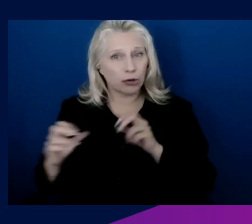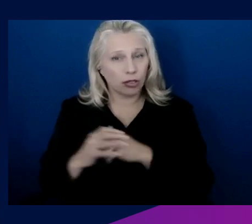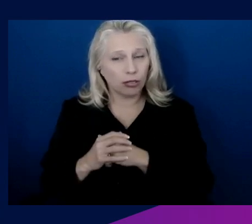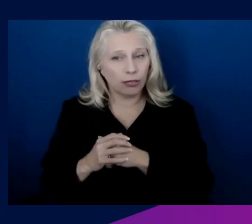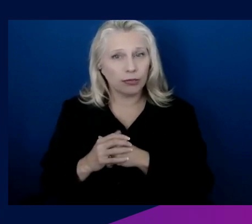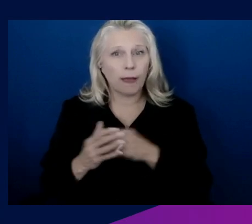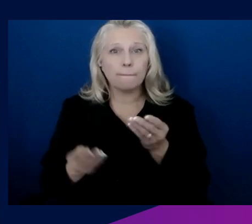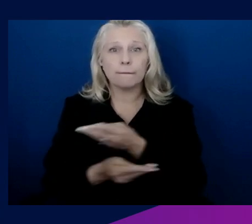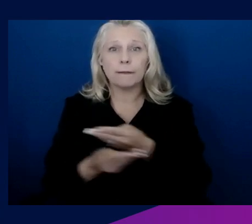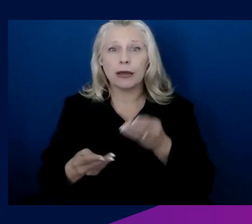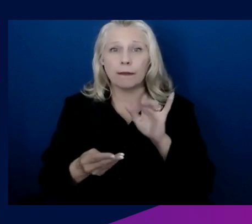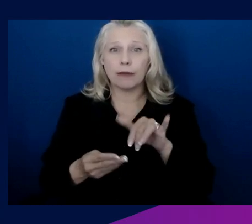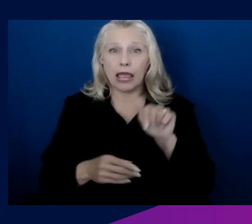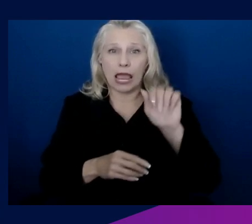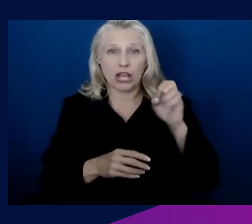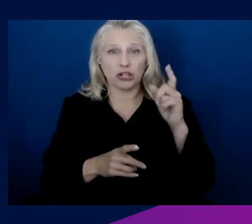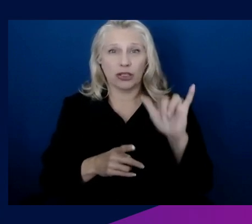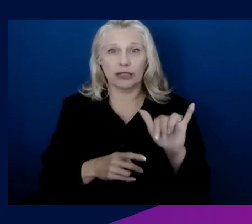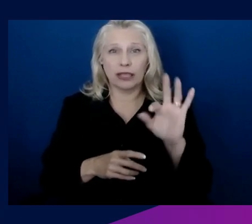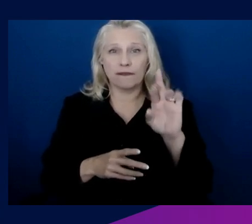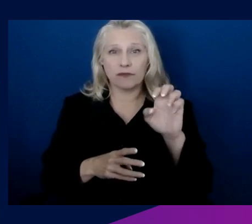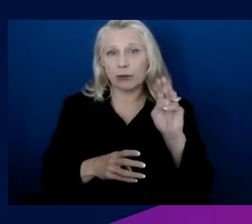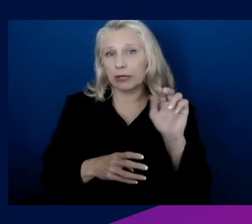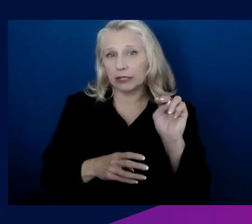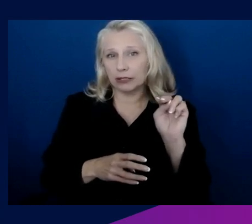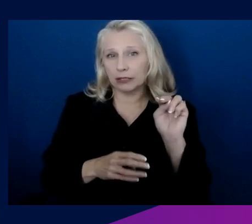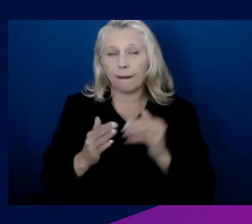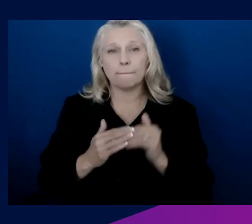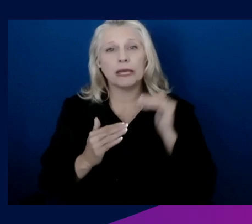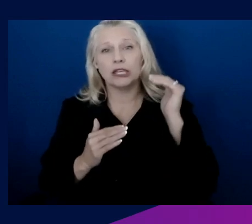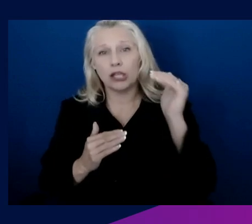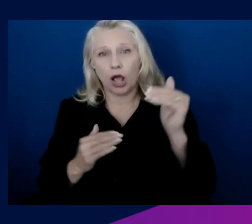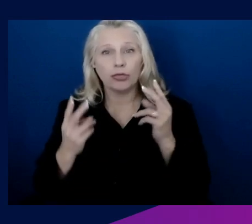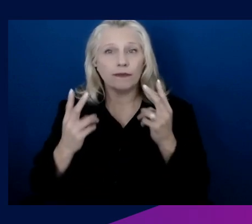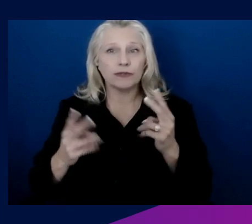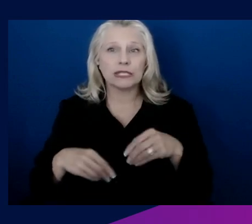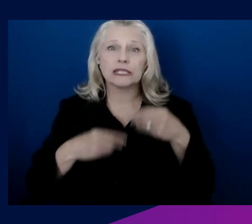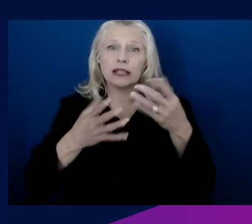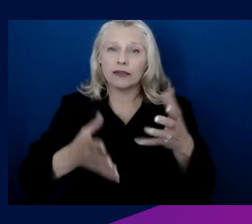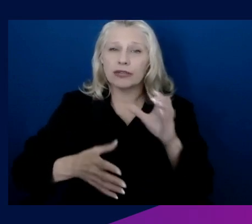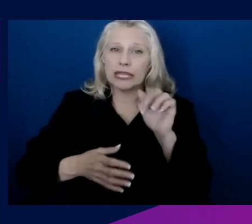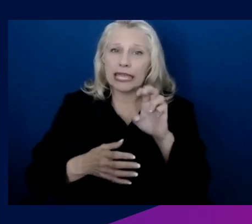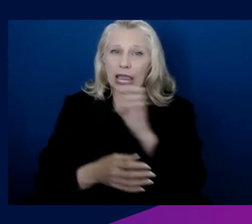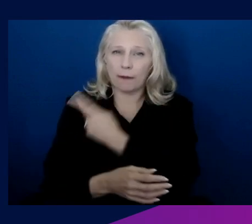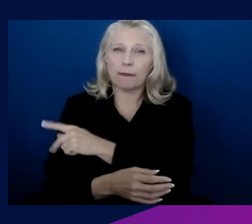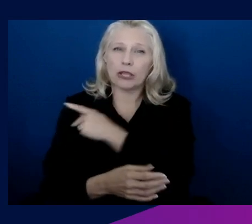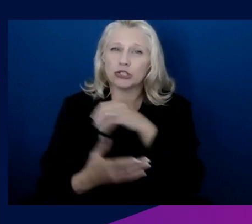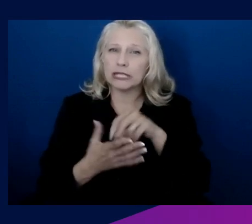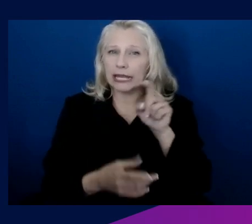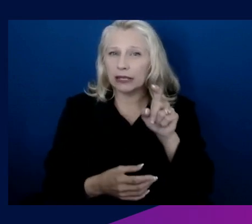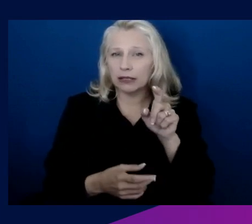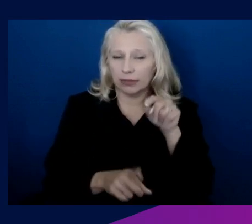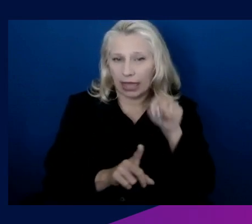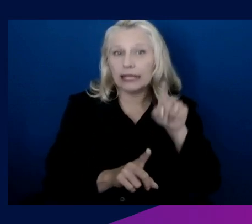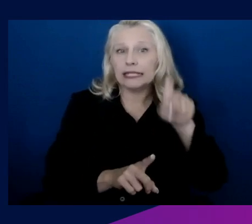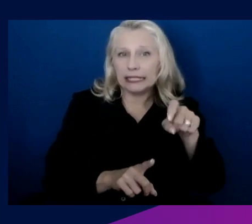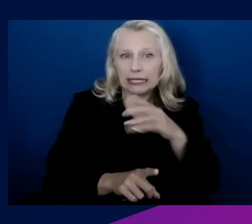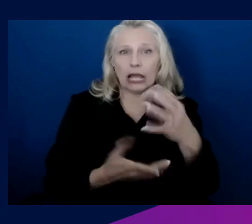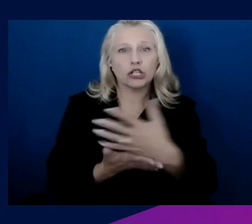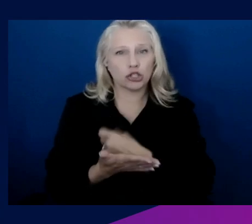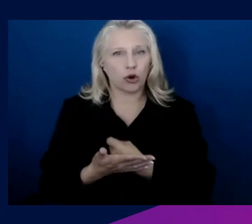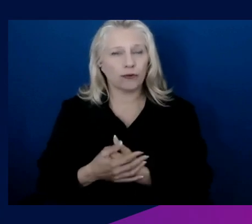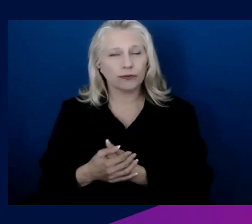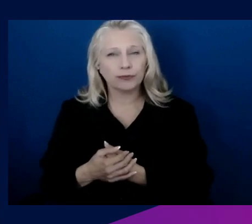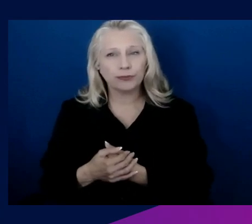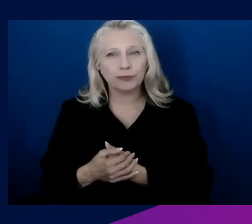by our colleague Ashley Freeman, Beyond the Visit, Delivering Care Patients Need and Deserve. And as we all know, and as we